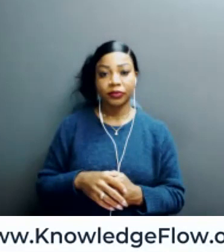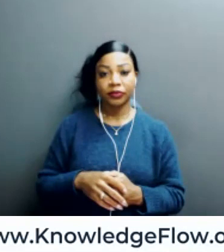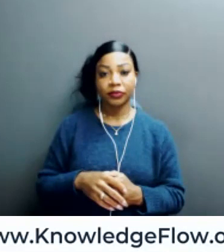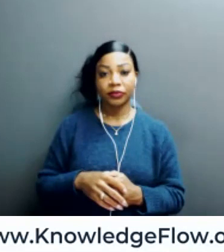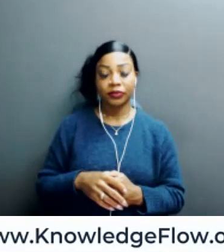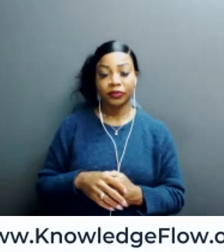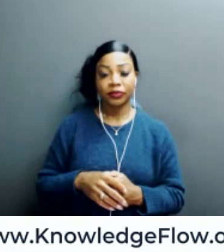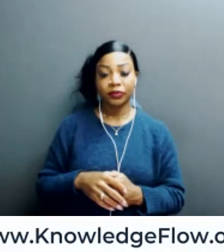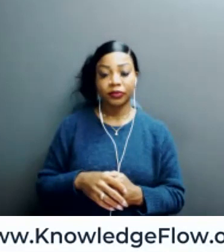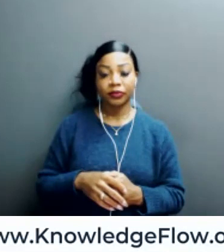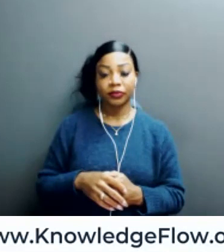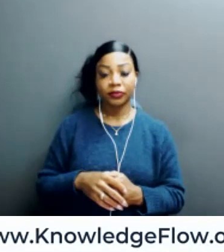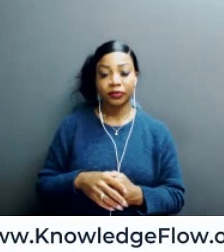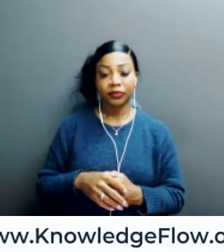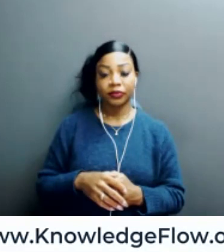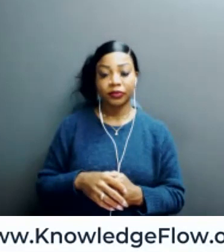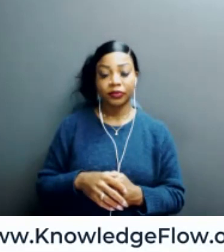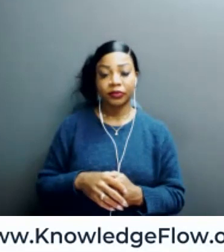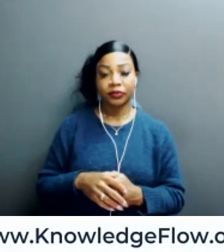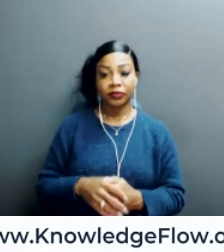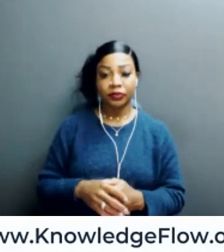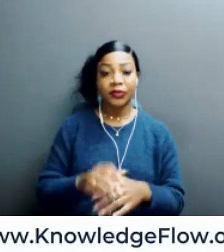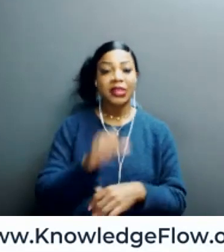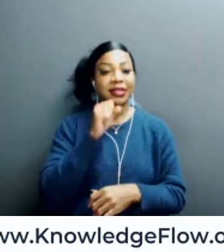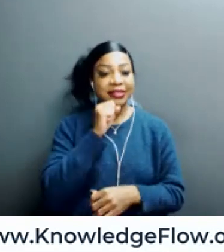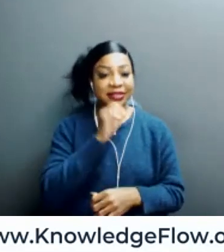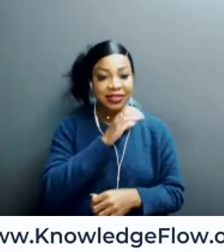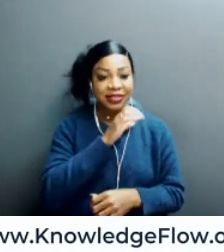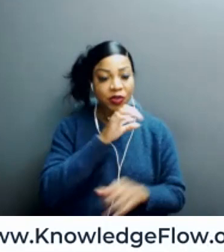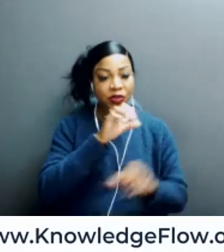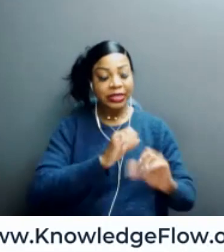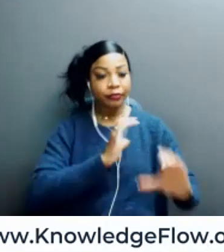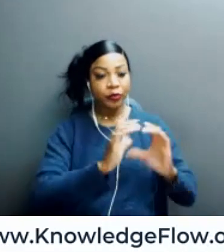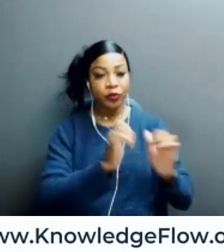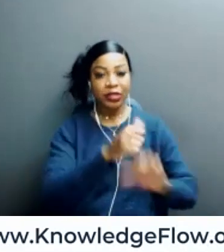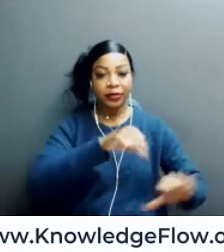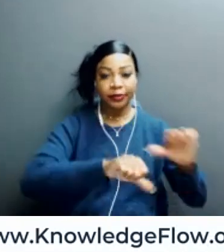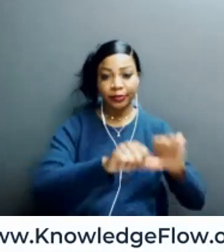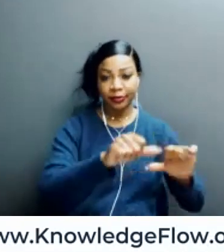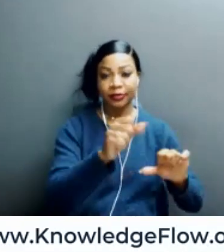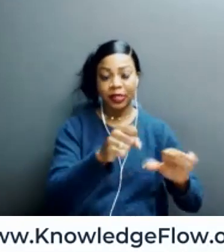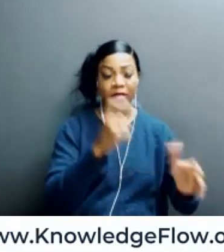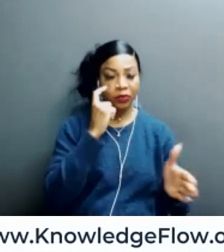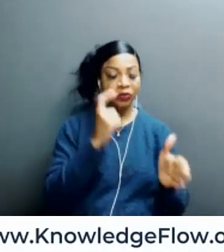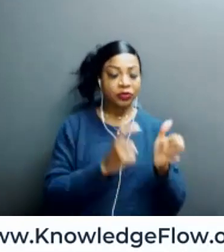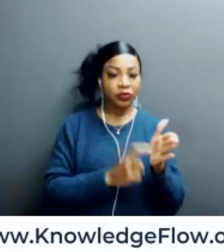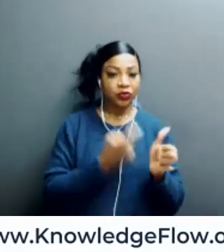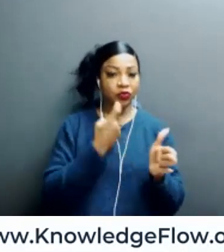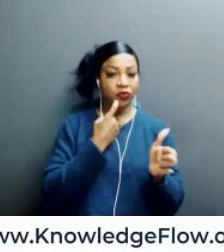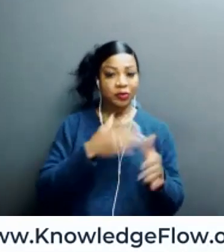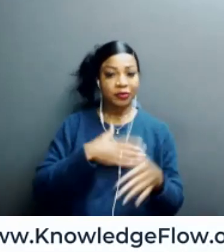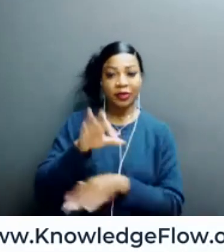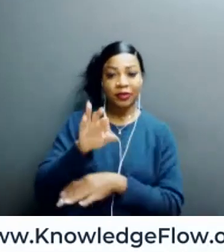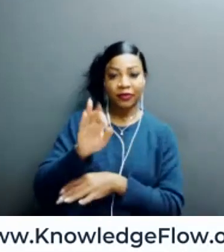the the main thing is having seniors talking to each other so I've noticed recently for example just on my Facebook feed